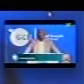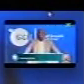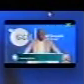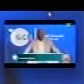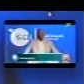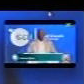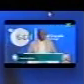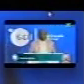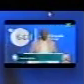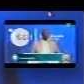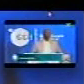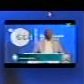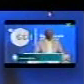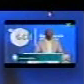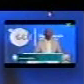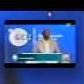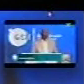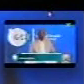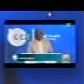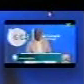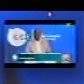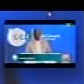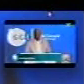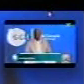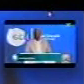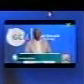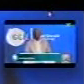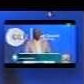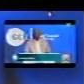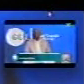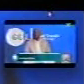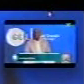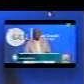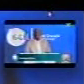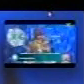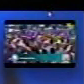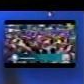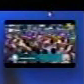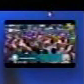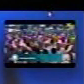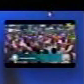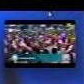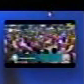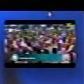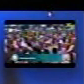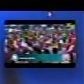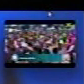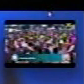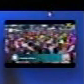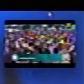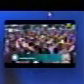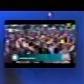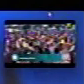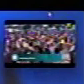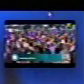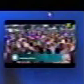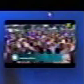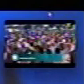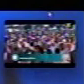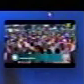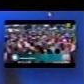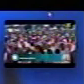Lamentation chapter 4, the condition of these people and their blindness, spiritual